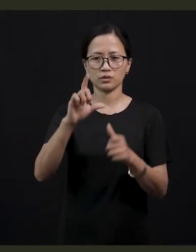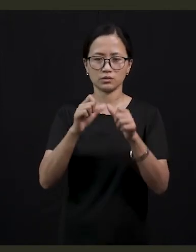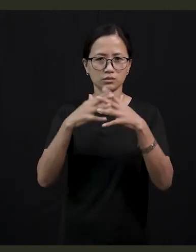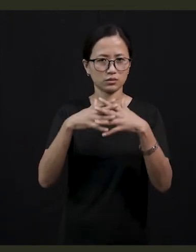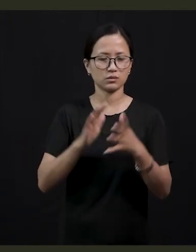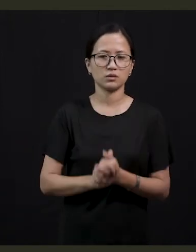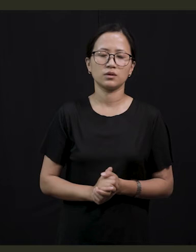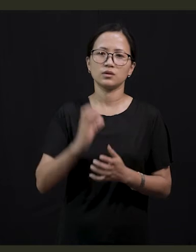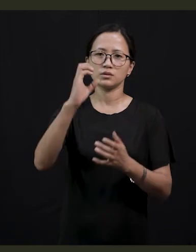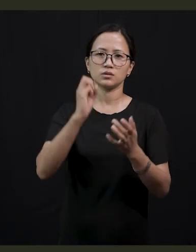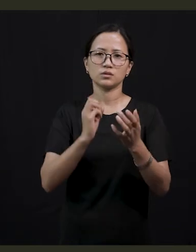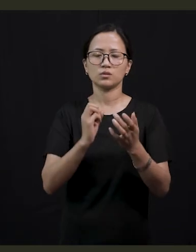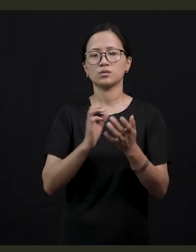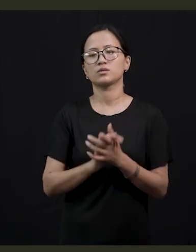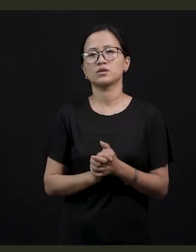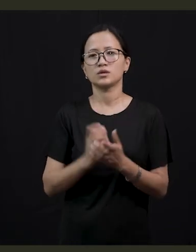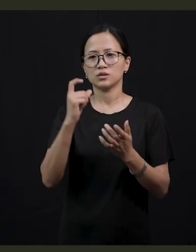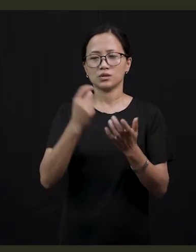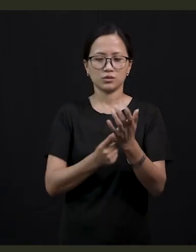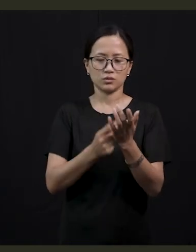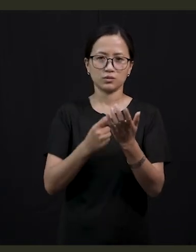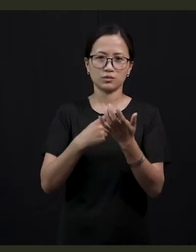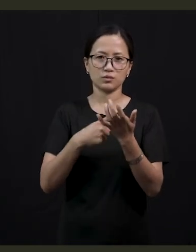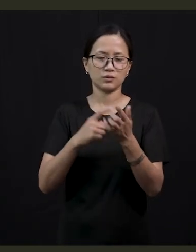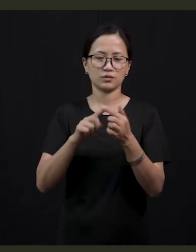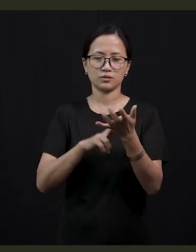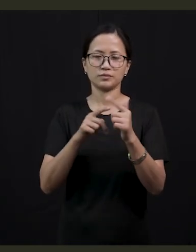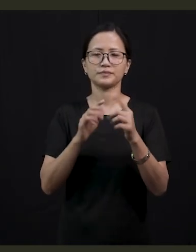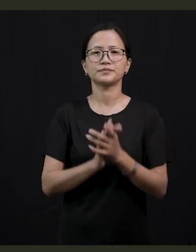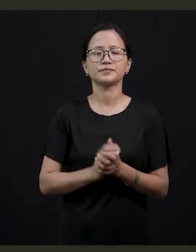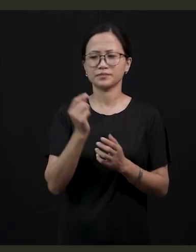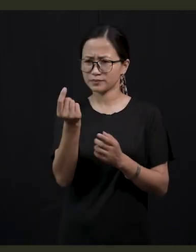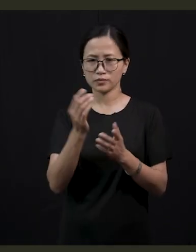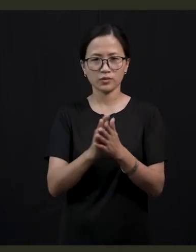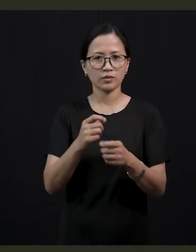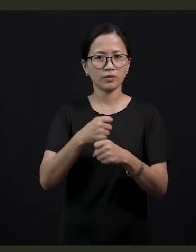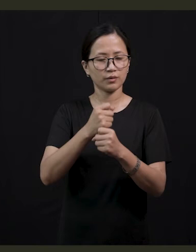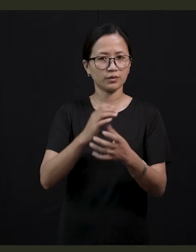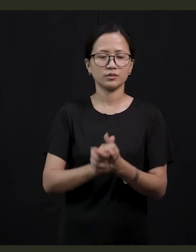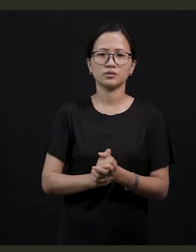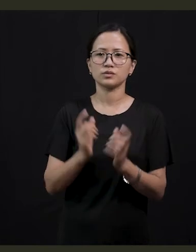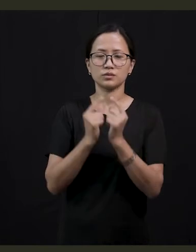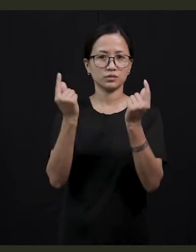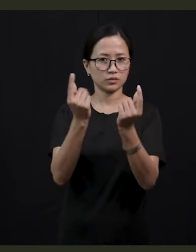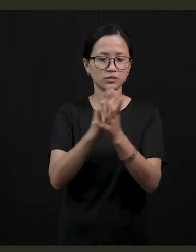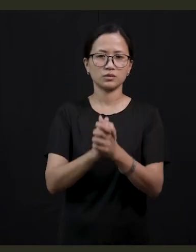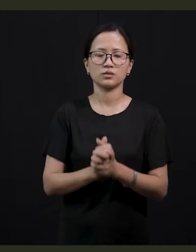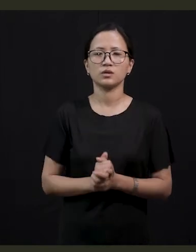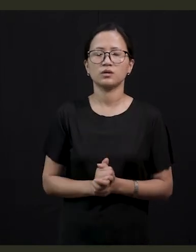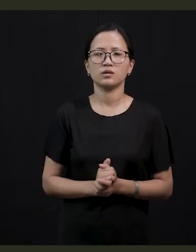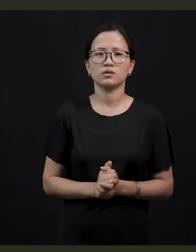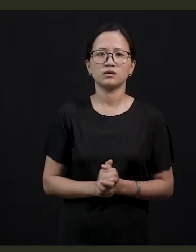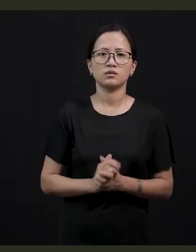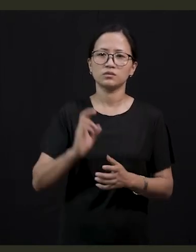Concurrent list is few subjects the state can make laws, and few the union government of India can make your laws.